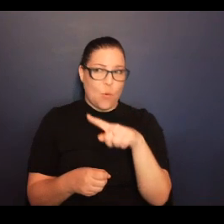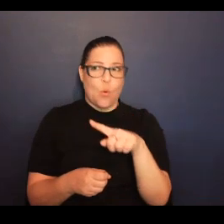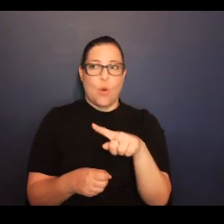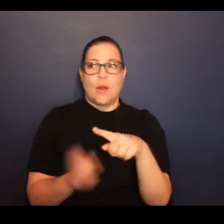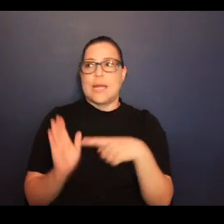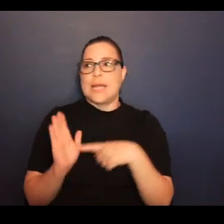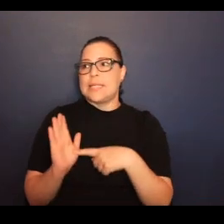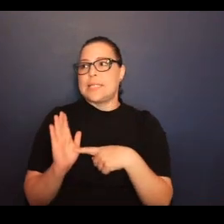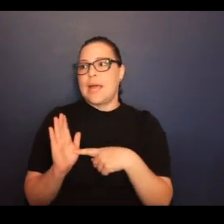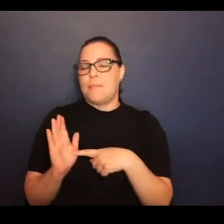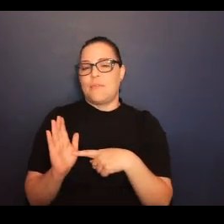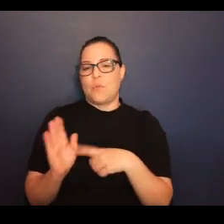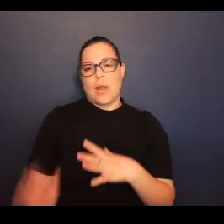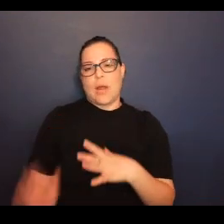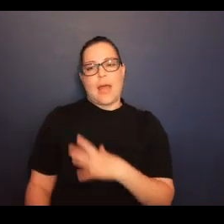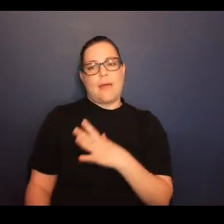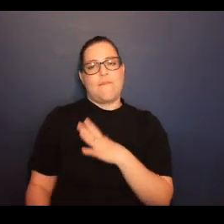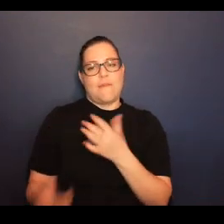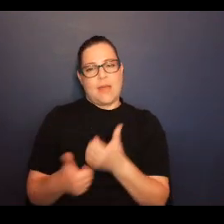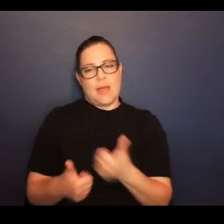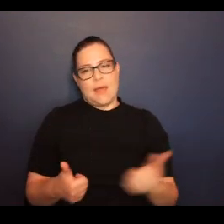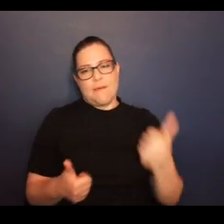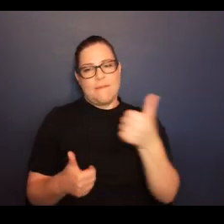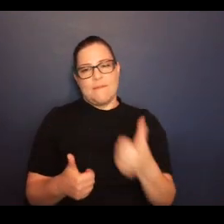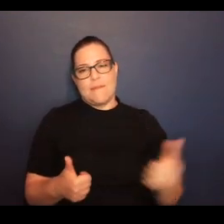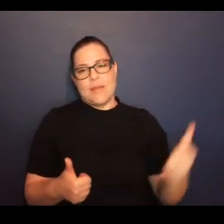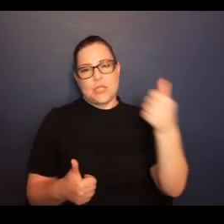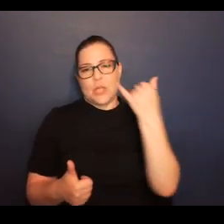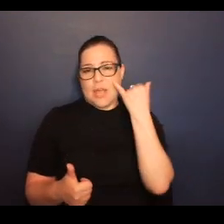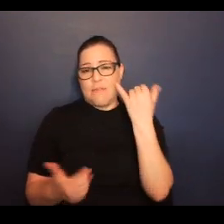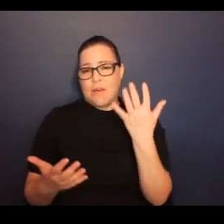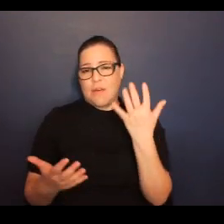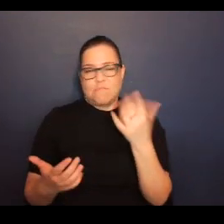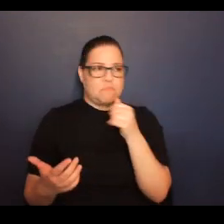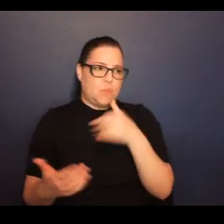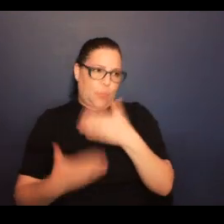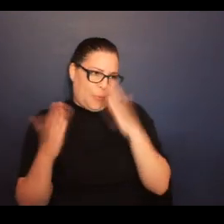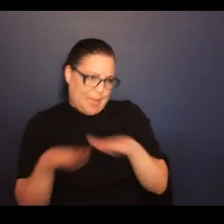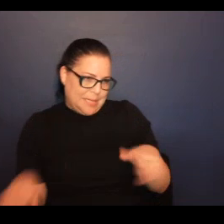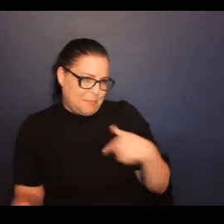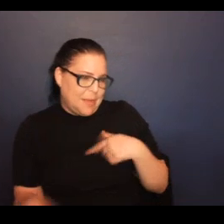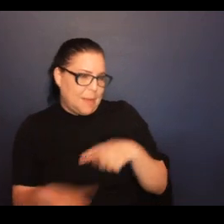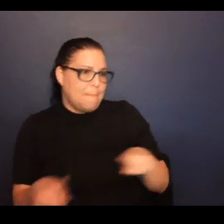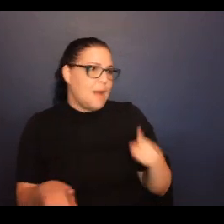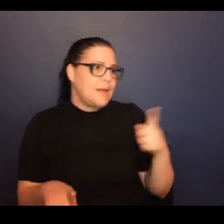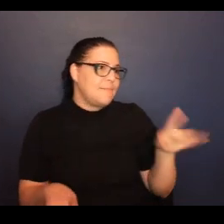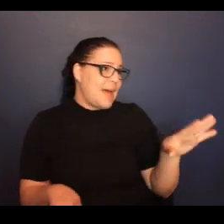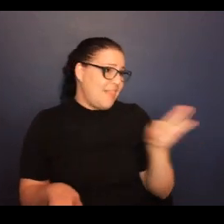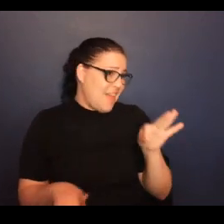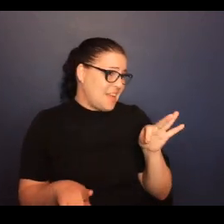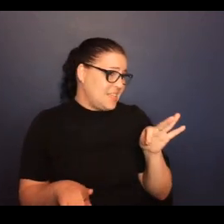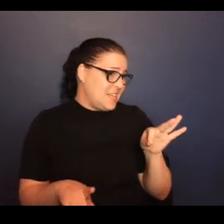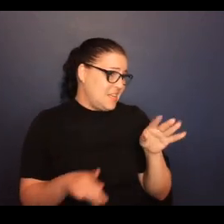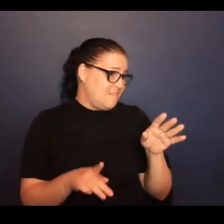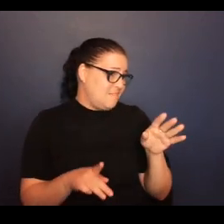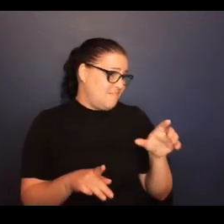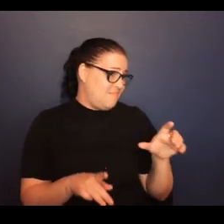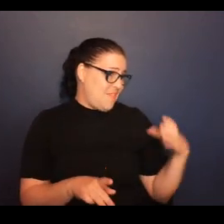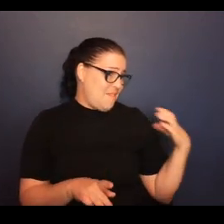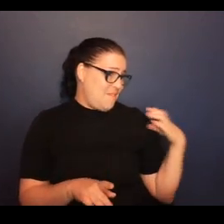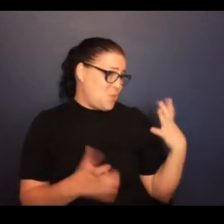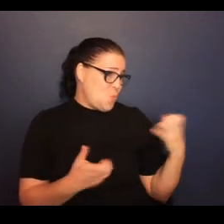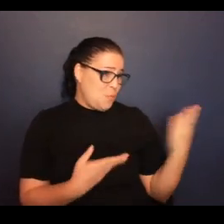example, elected officials, if, like, for example, if one of us wanted to bring, I don't have kids, but like, if one of our elected officials to bring their kids or things